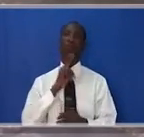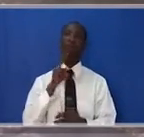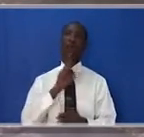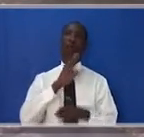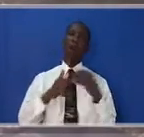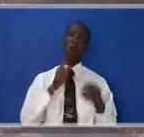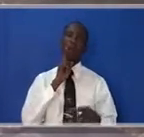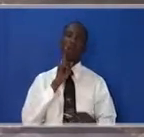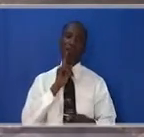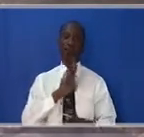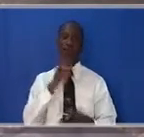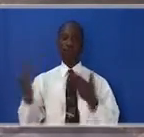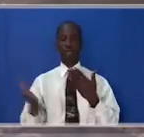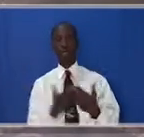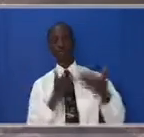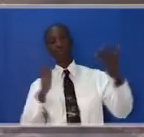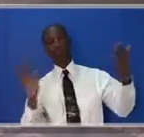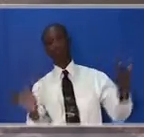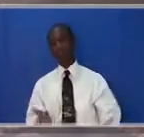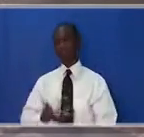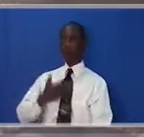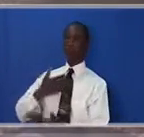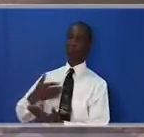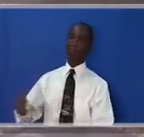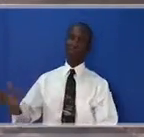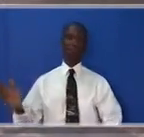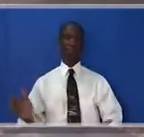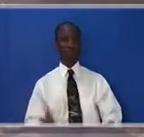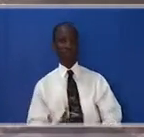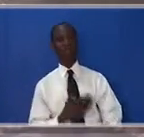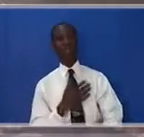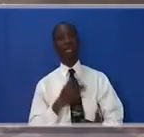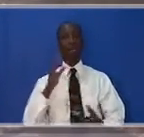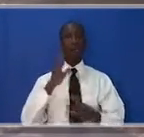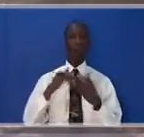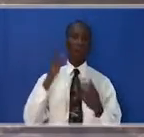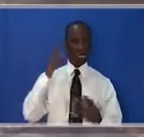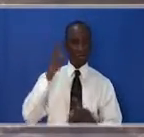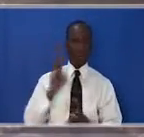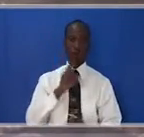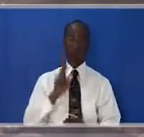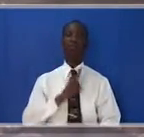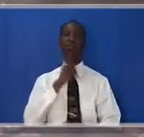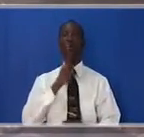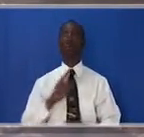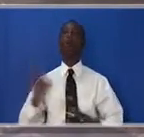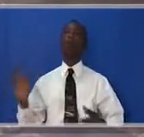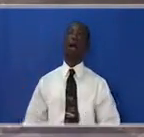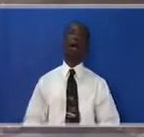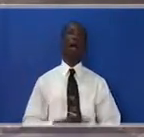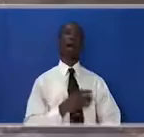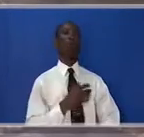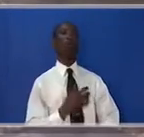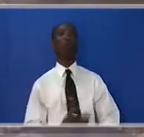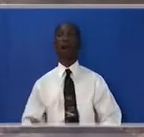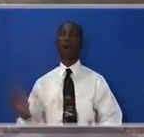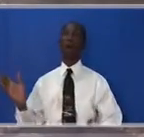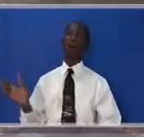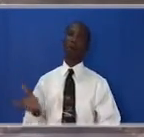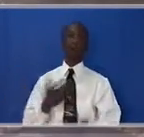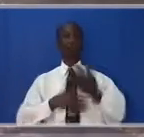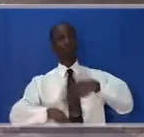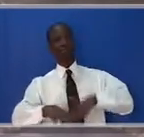nchere ye ho ye ho. Ye ento nwum odewo su yakomamu ema onyankopon. Nchereche papa no